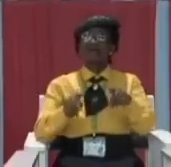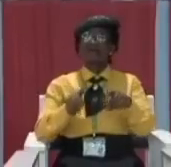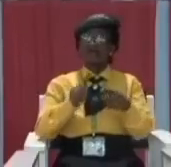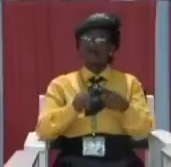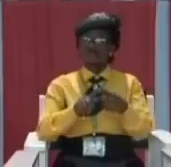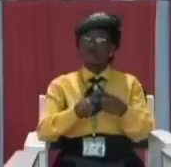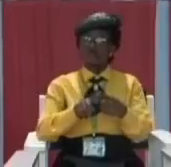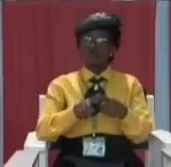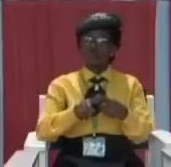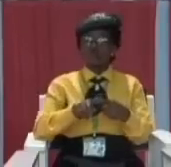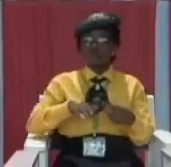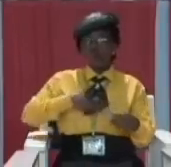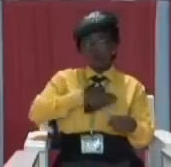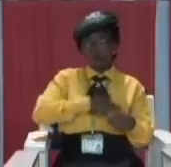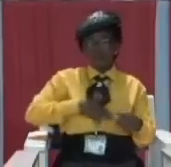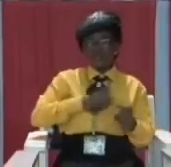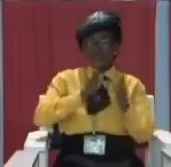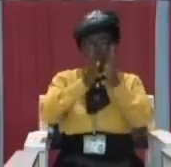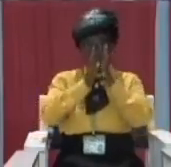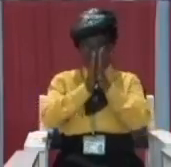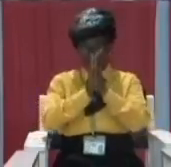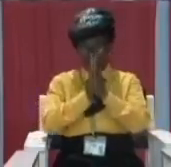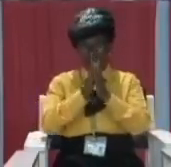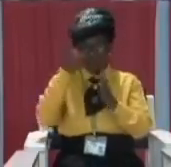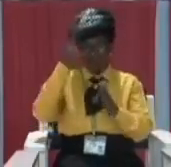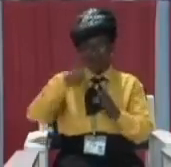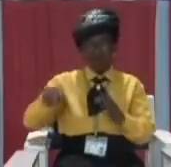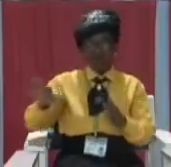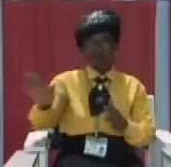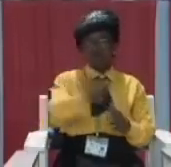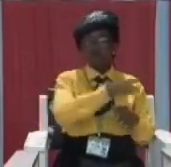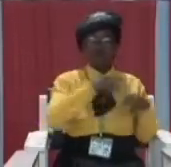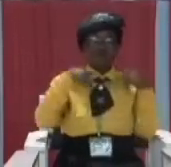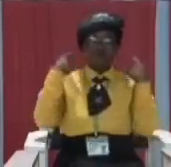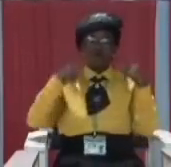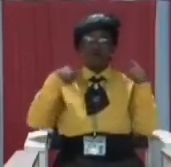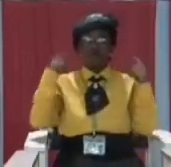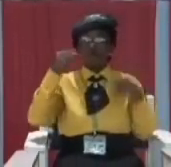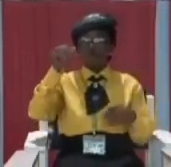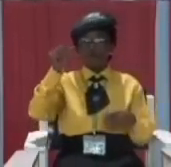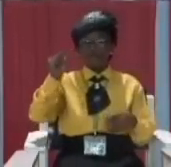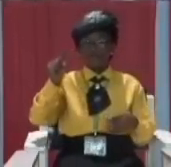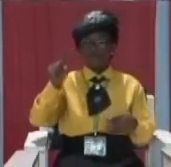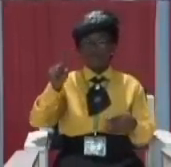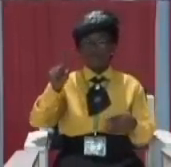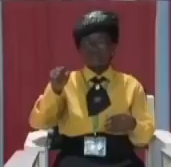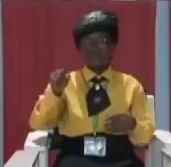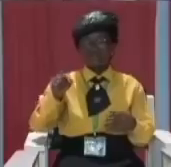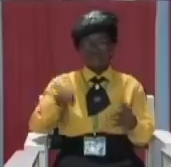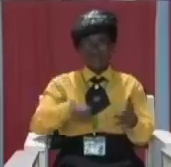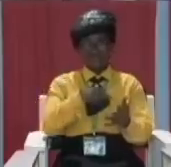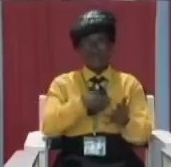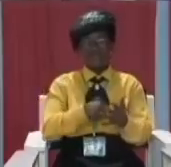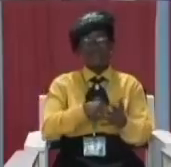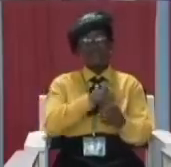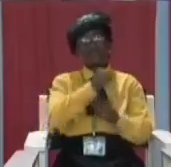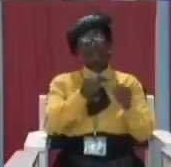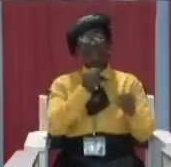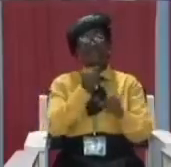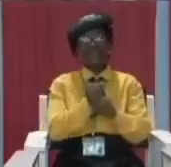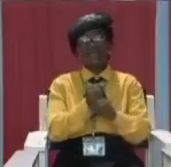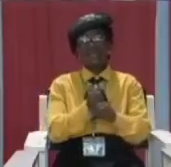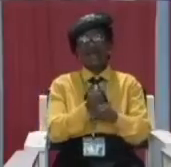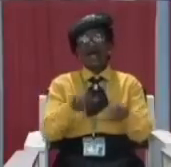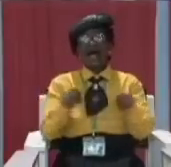your pastors this year like you've never done before. Even if it's just 1 minute a